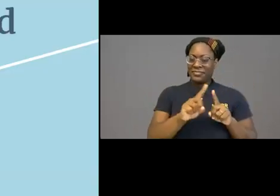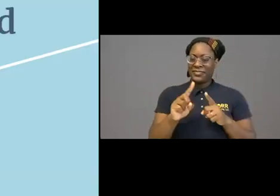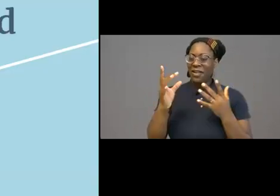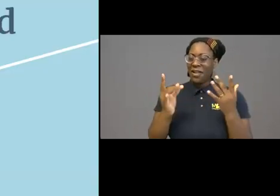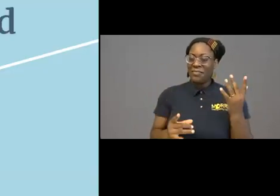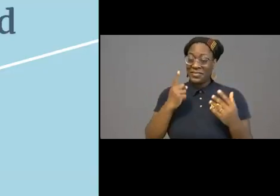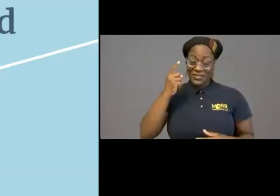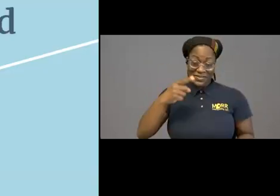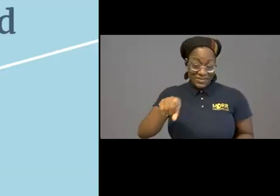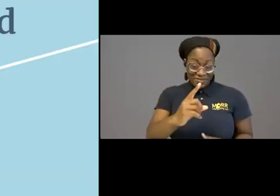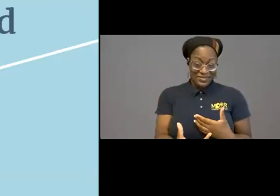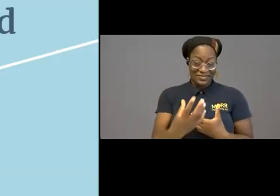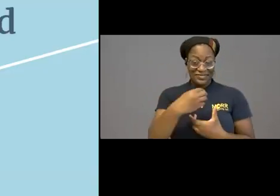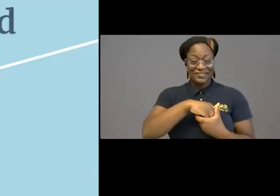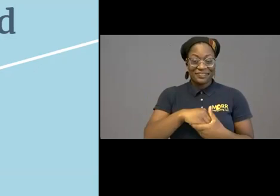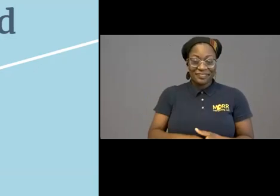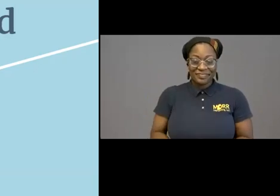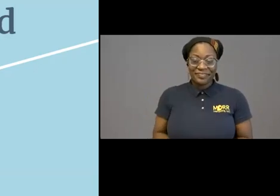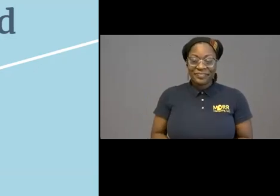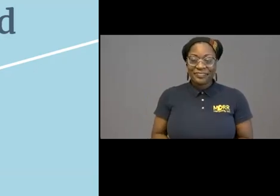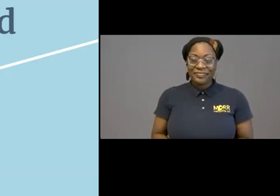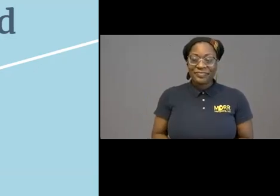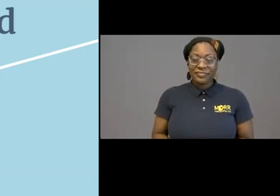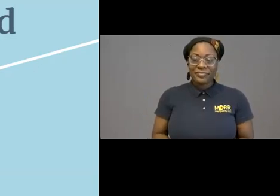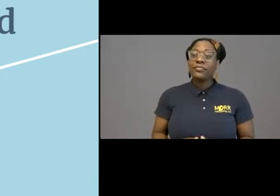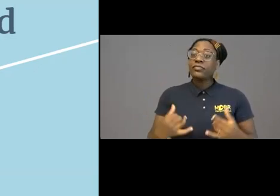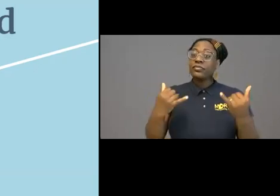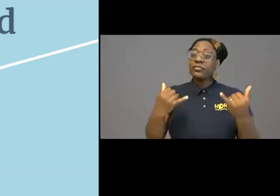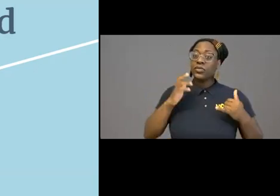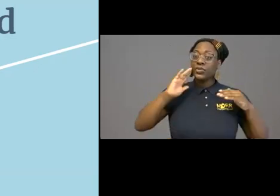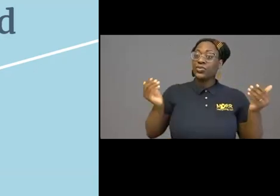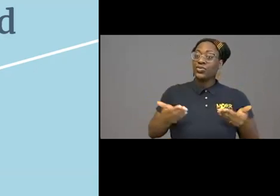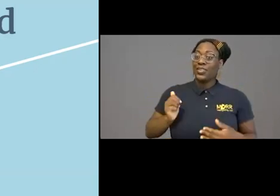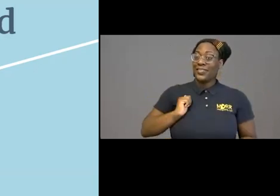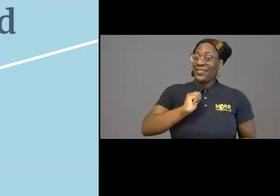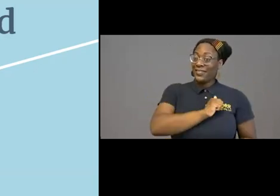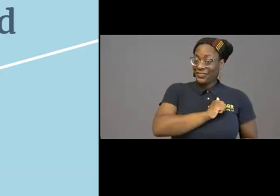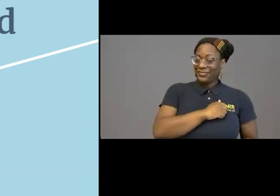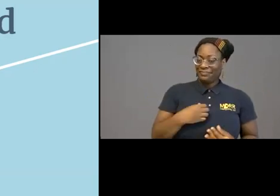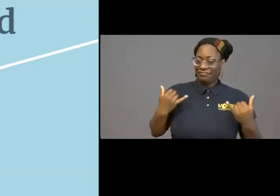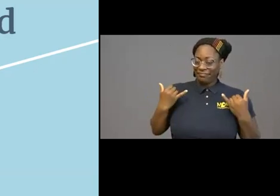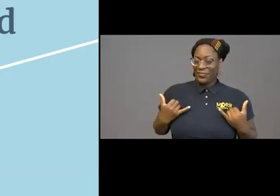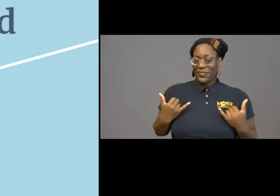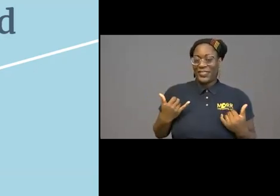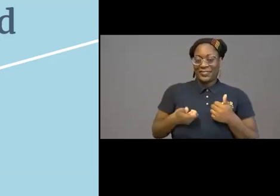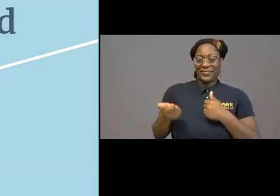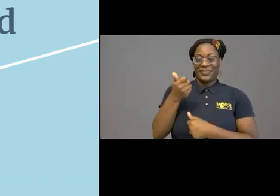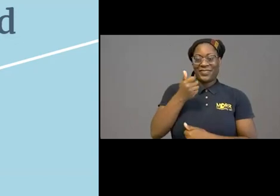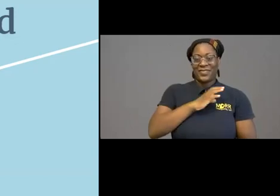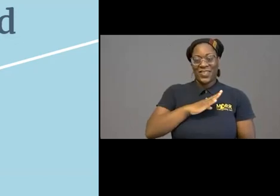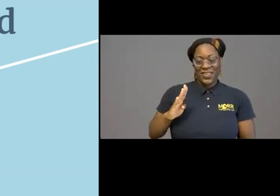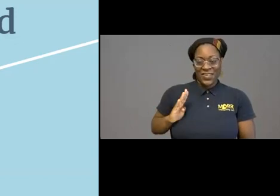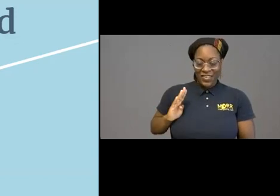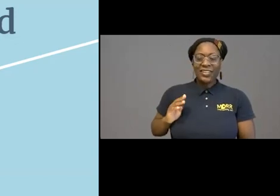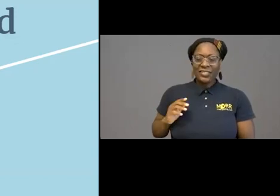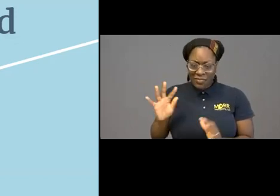But before we do that, we will introduce ourselves as current executive board members. It's important to know who you'll be working with in an organization